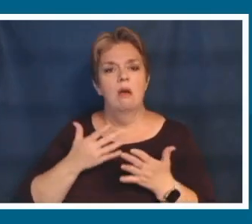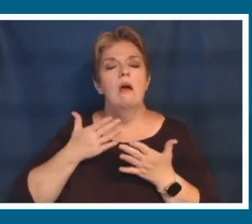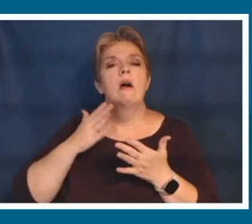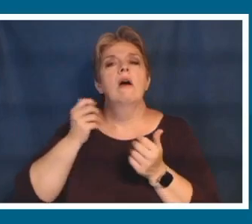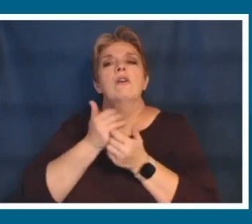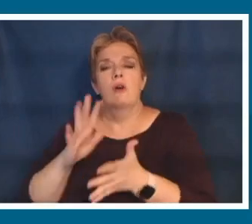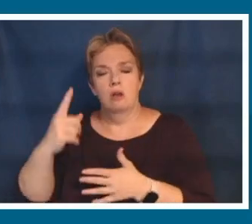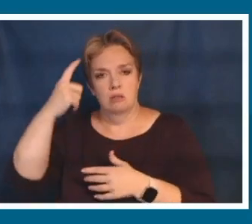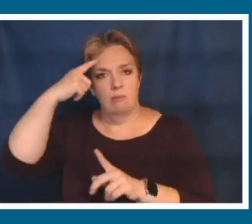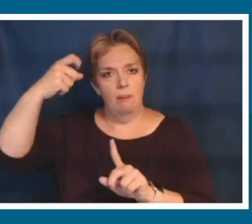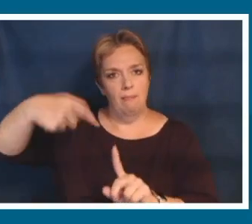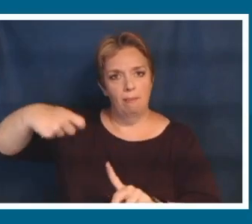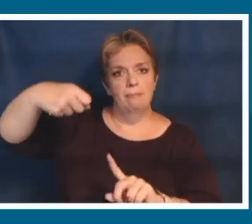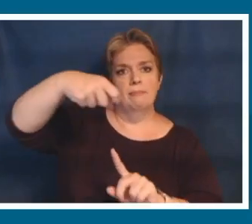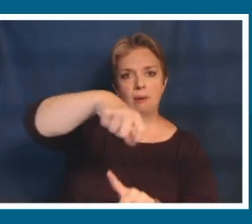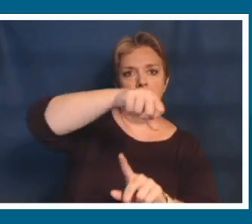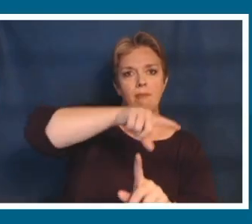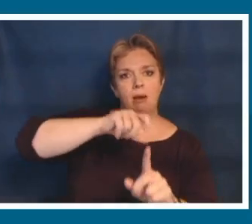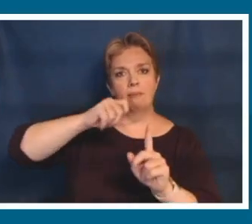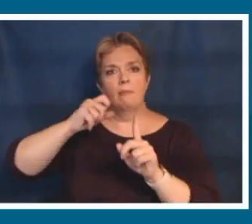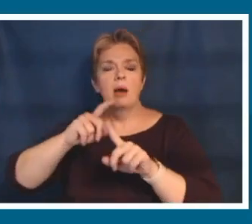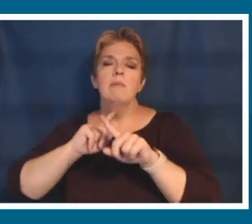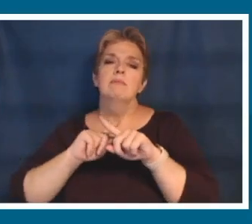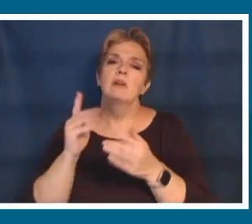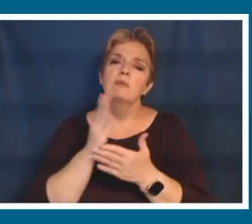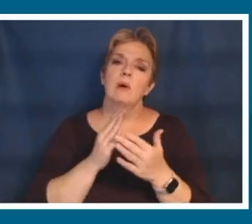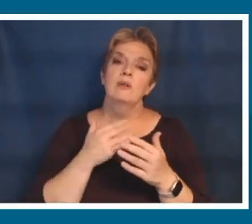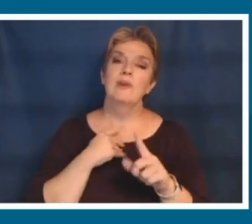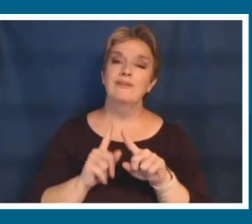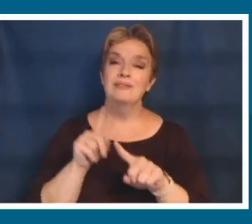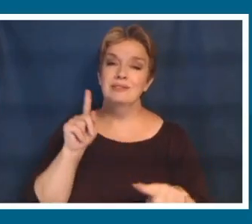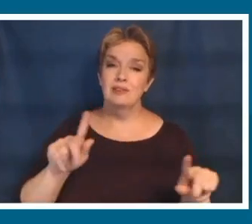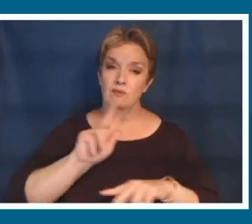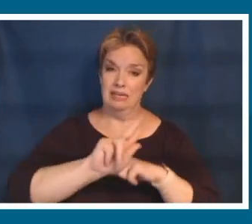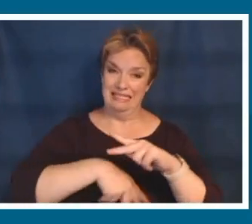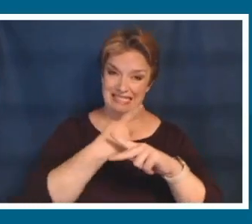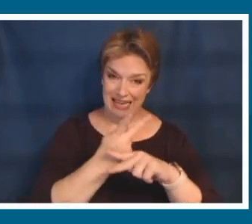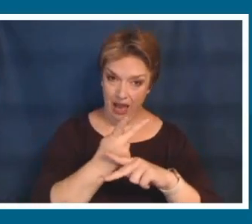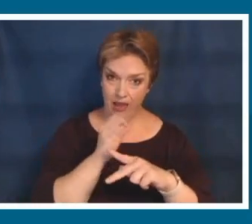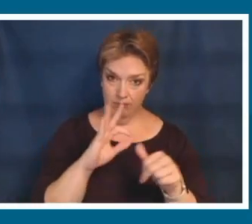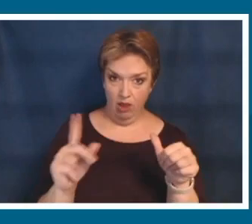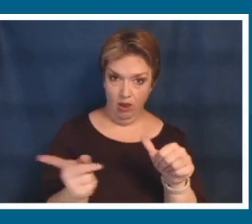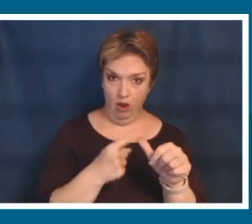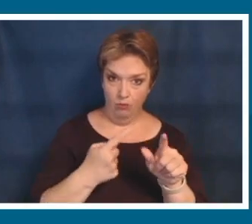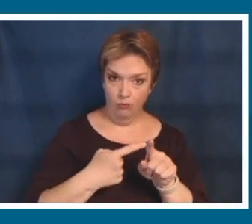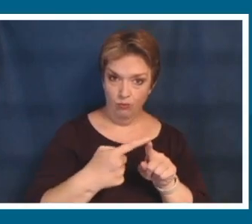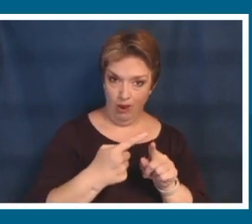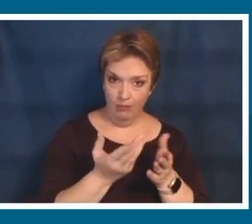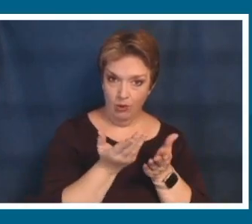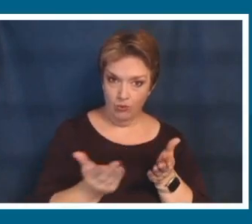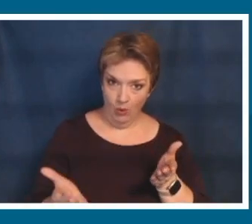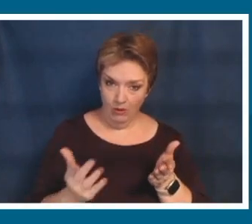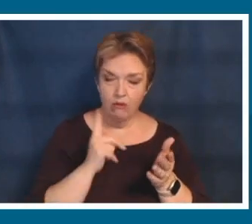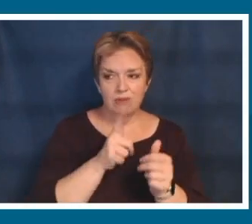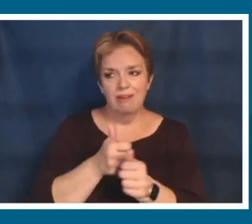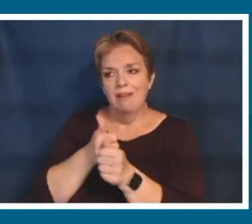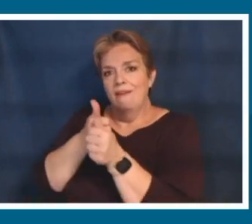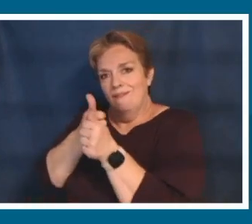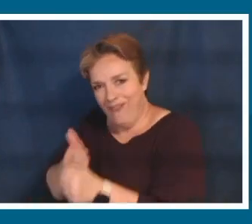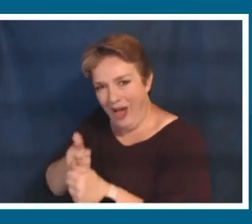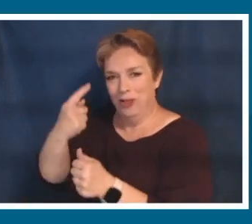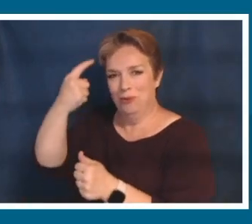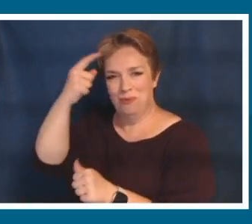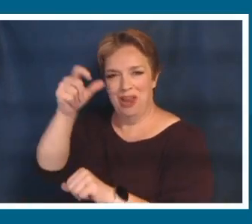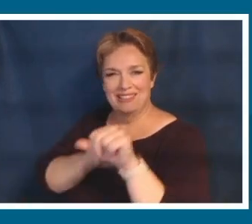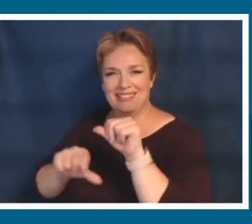part of the brain. So having a collection of primary sources is really consistent with brain science about